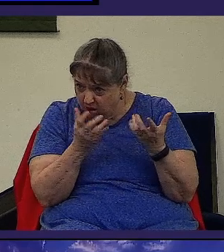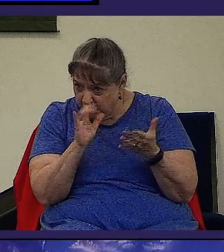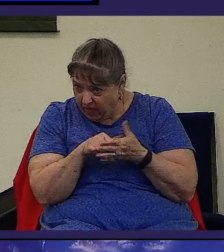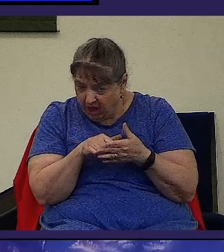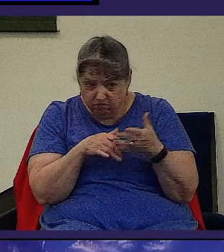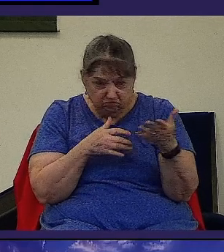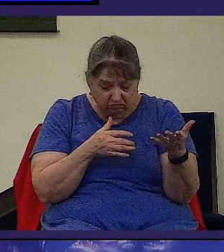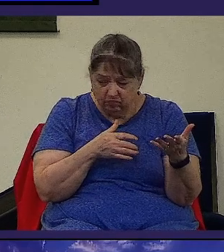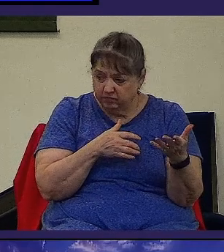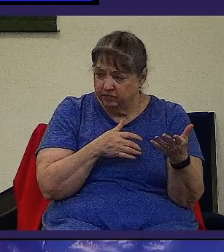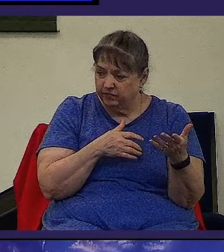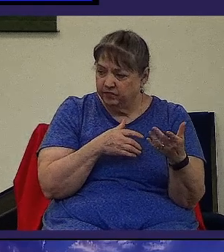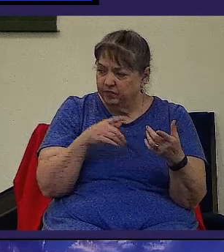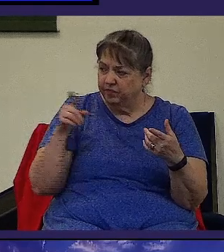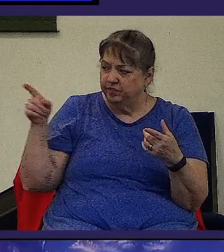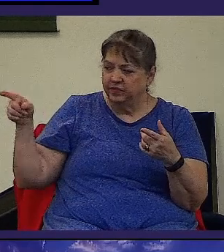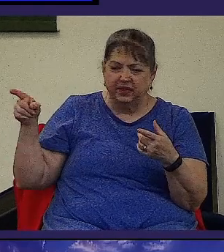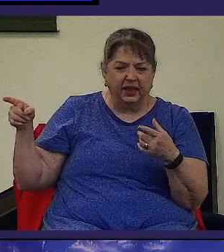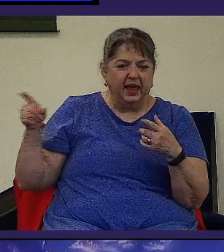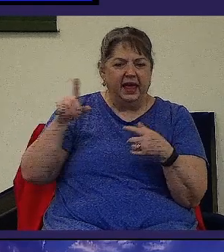dave and ray